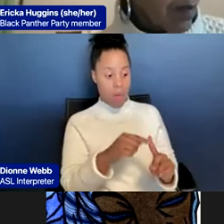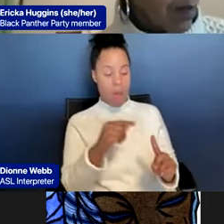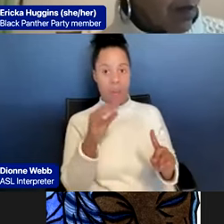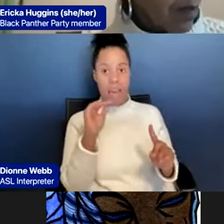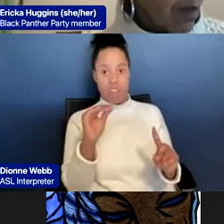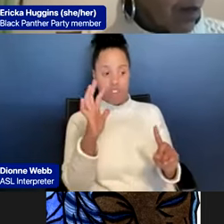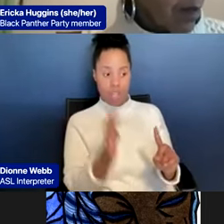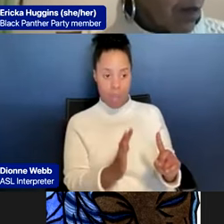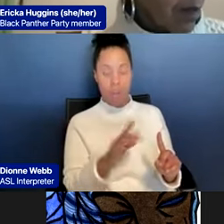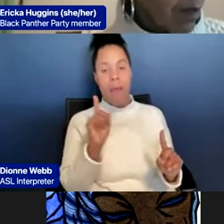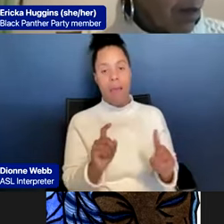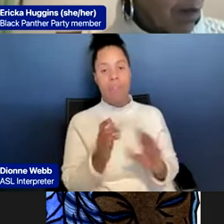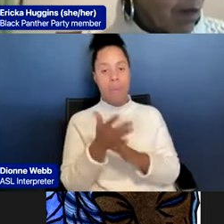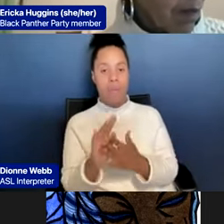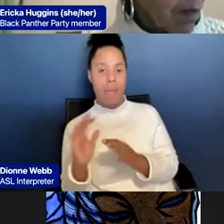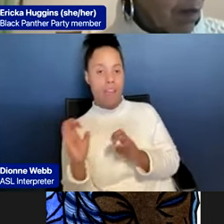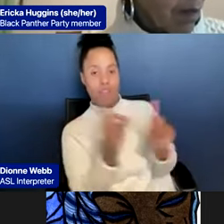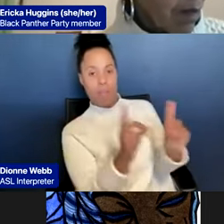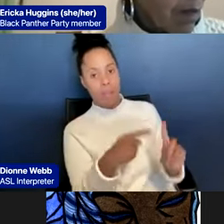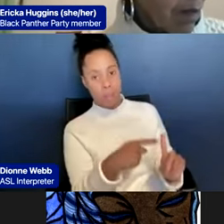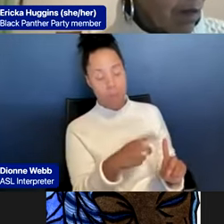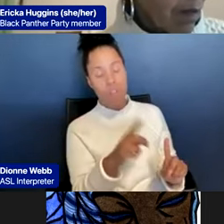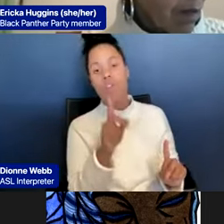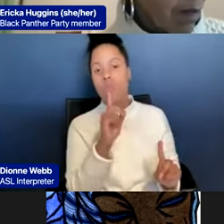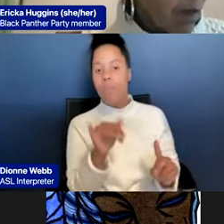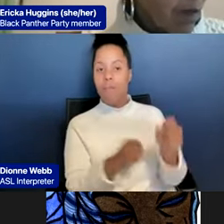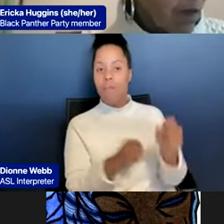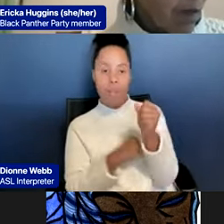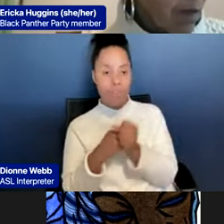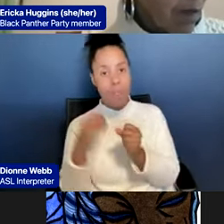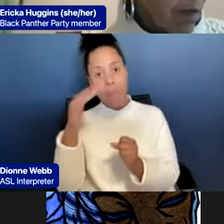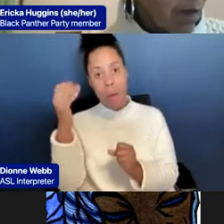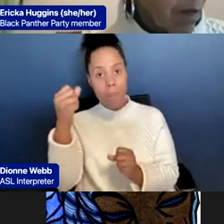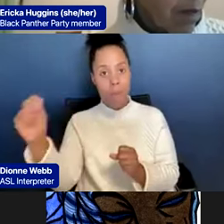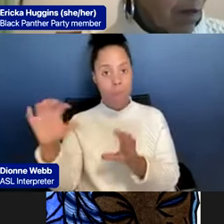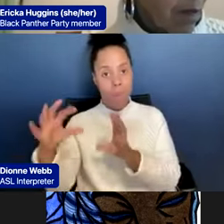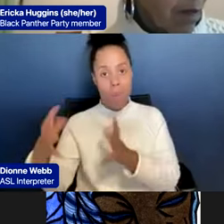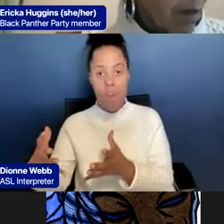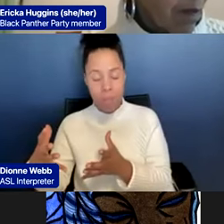In that sense, foundational to the Black Panther Party was a whole entire idea